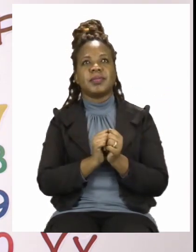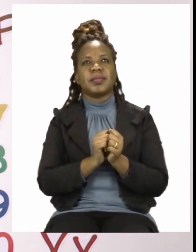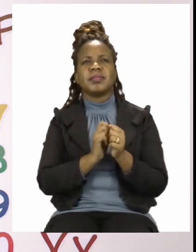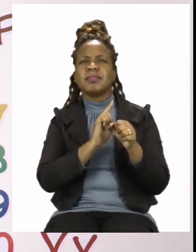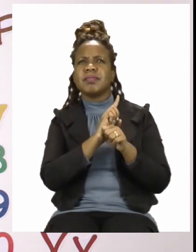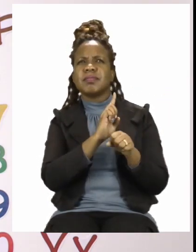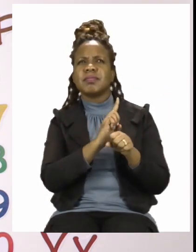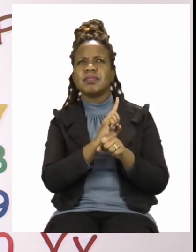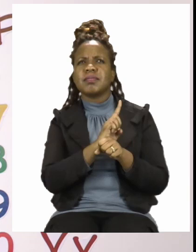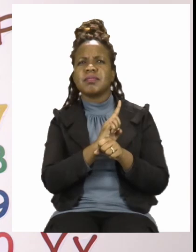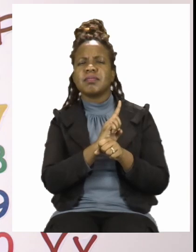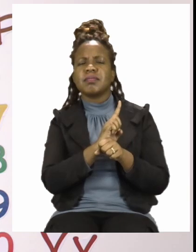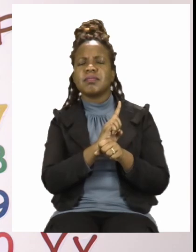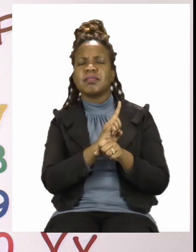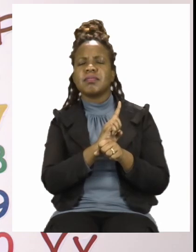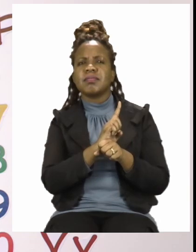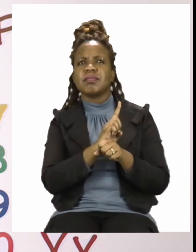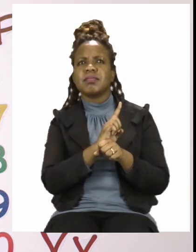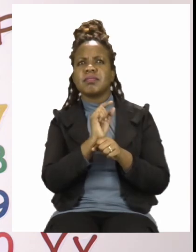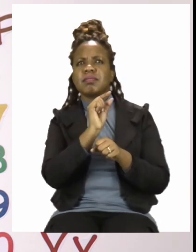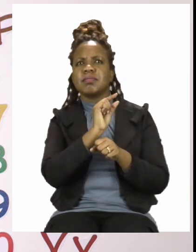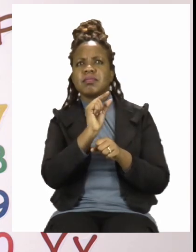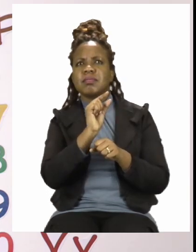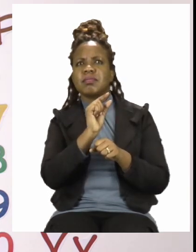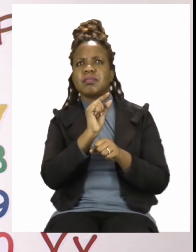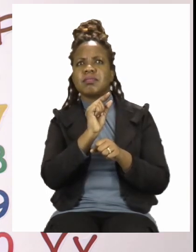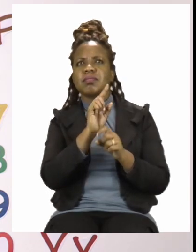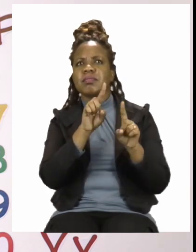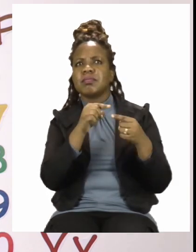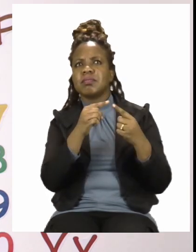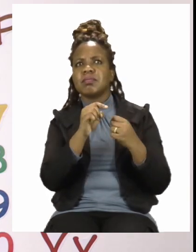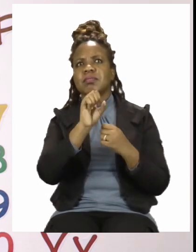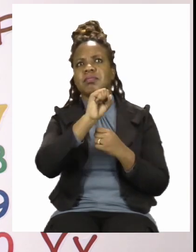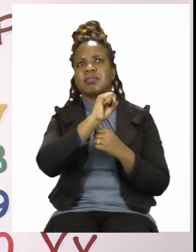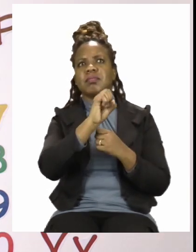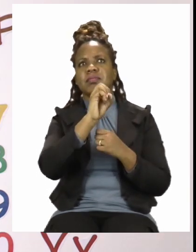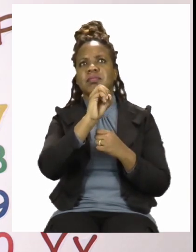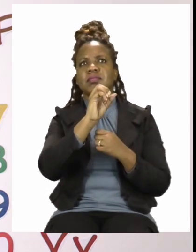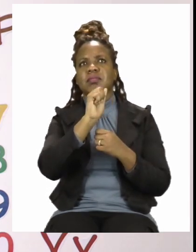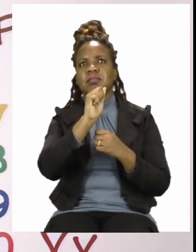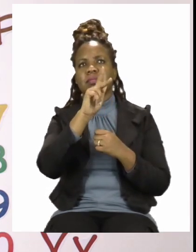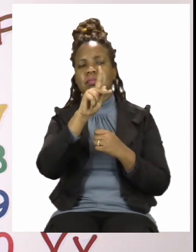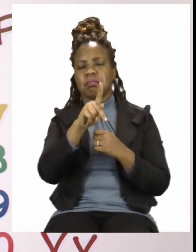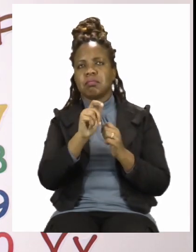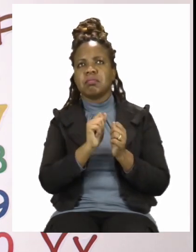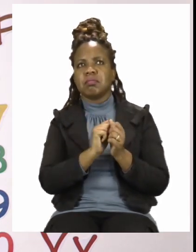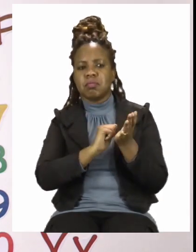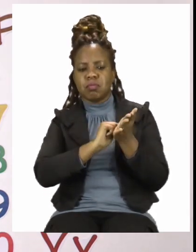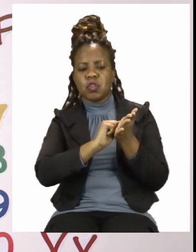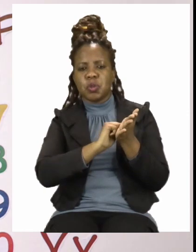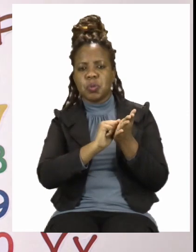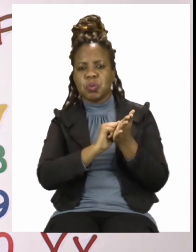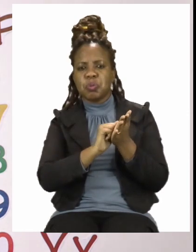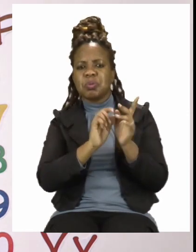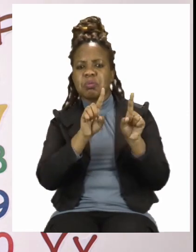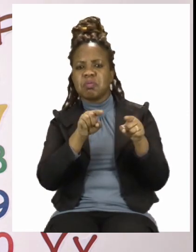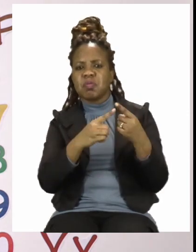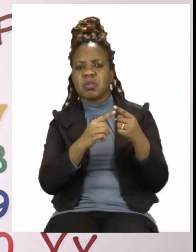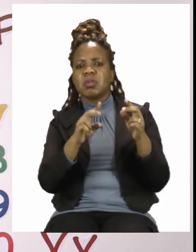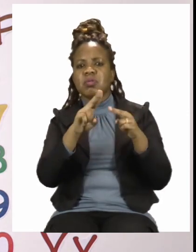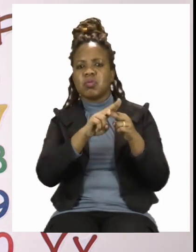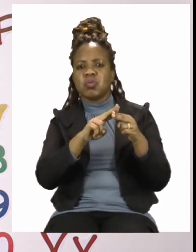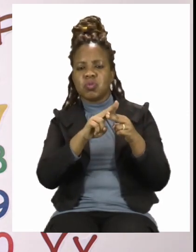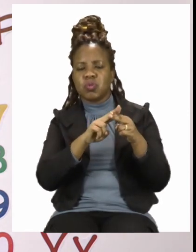is soap. Now, soap is a substance that we can use to clean our bodies. There are many